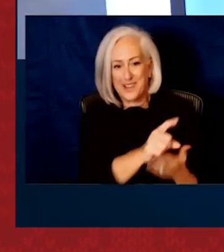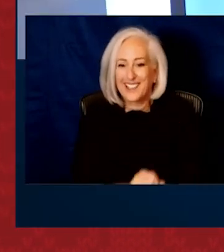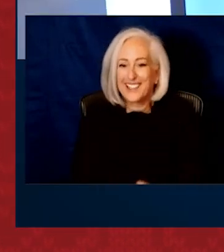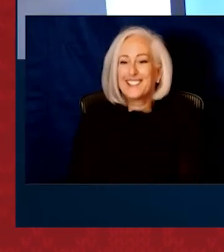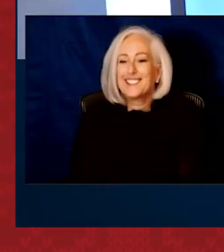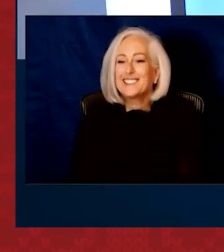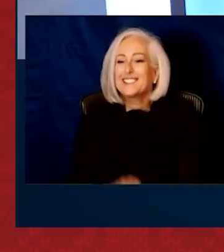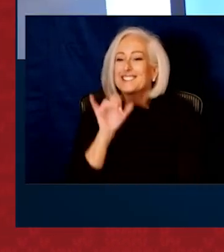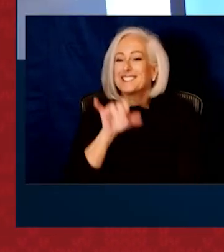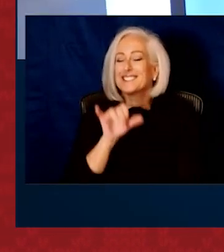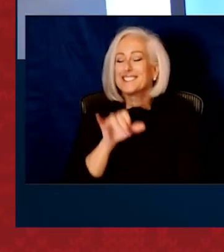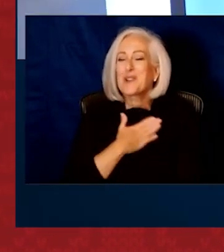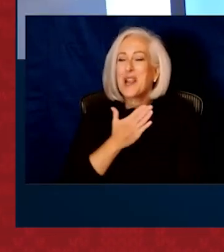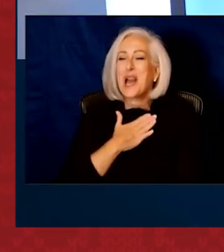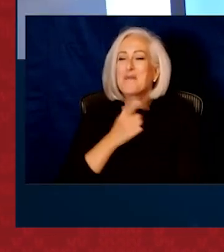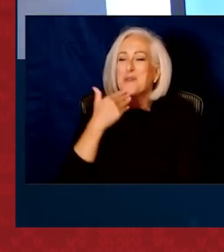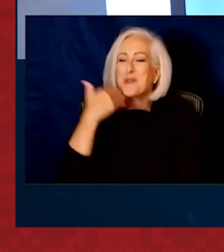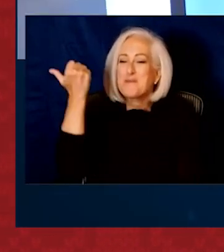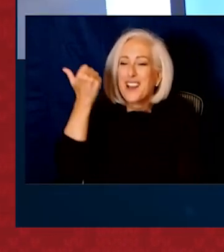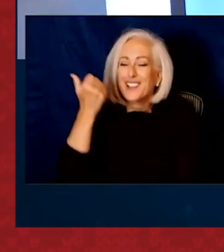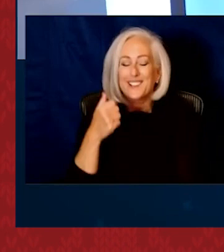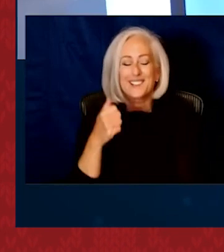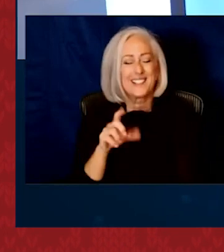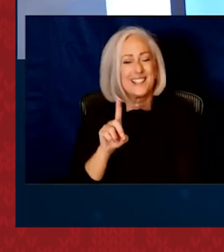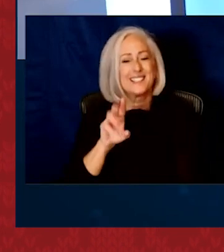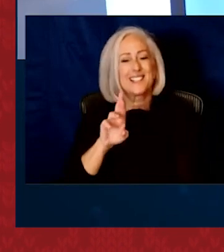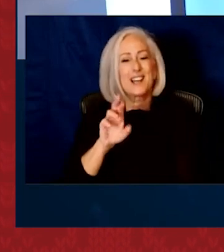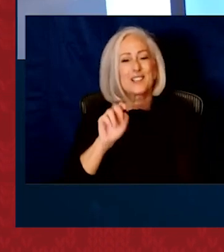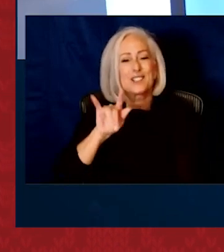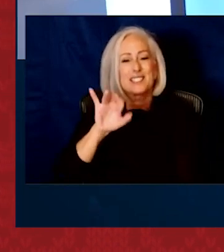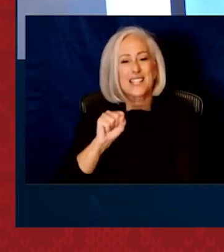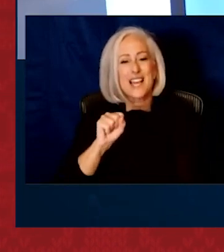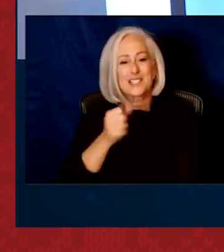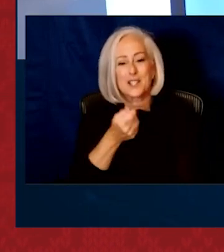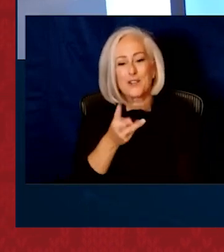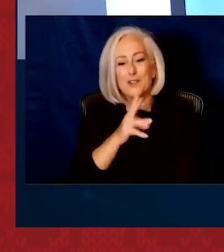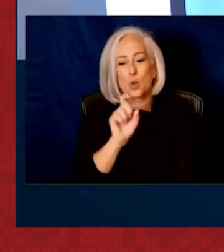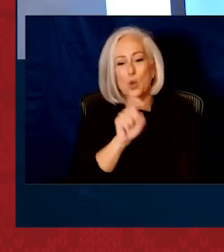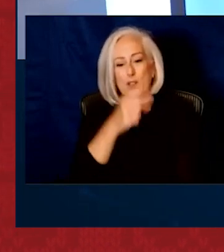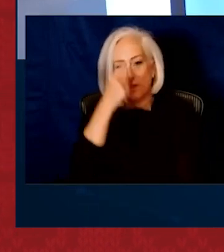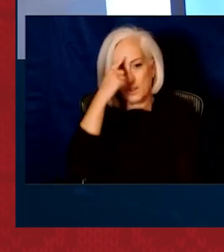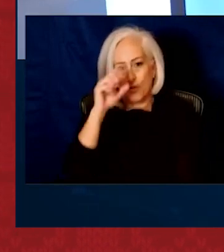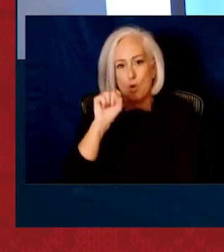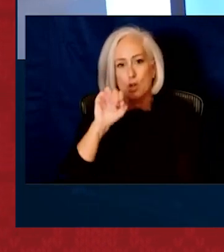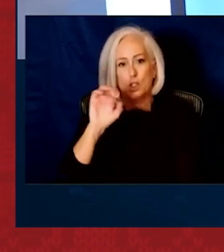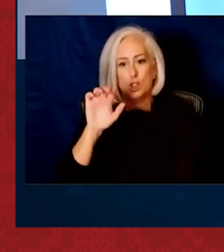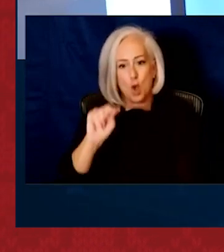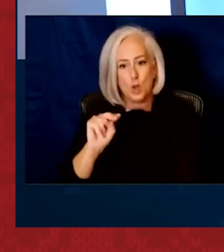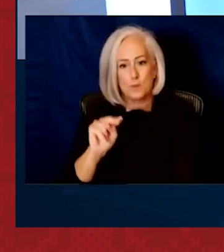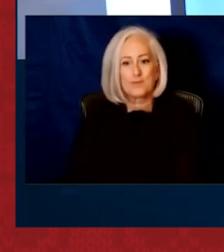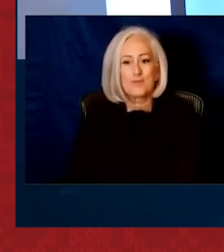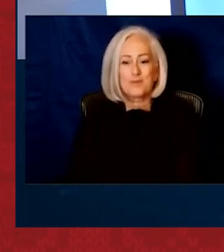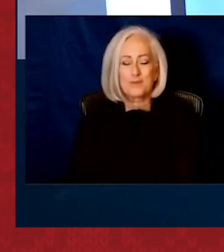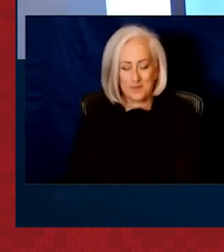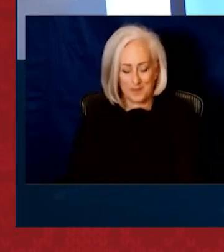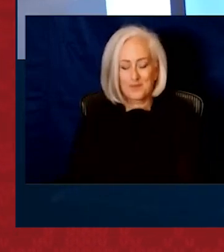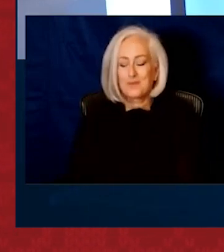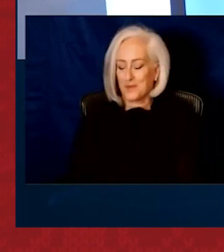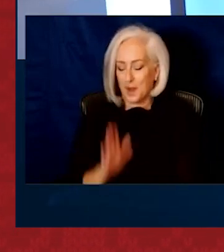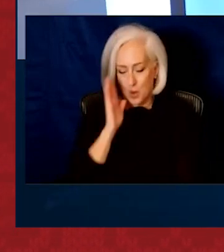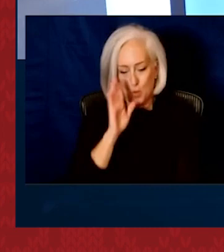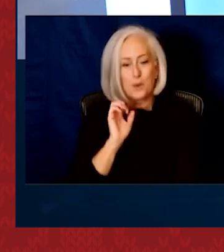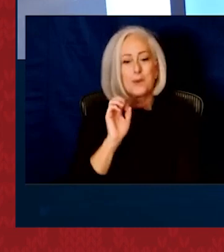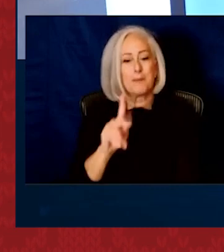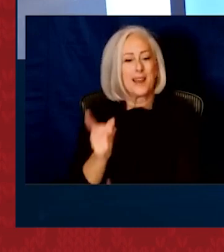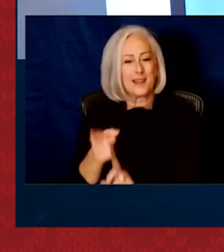Well, glad you're better. Okay, Dr. Seitz, I've got a couple for Sean, so hit me up when you get him back on the line. All right, we'll be back to you, and we're going to look forward